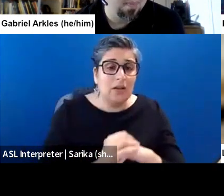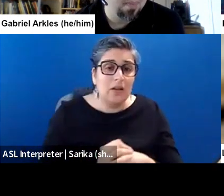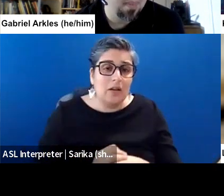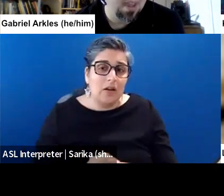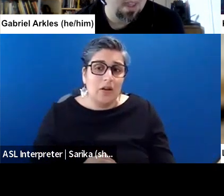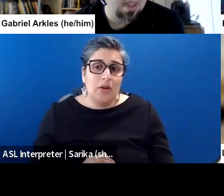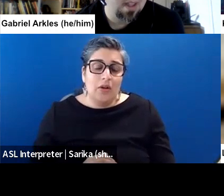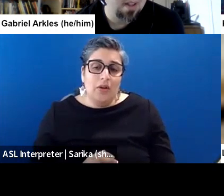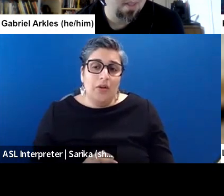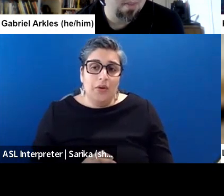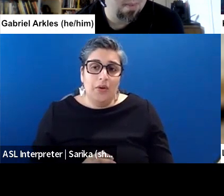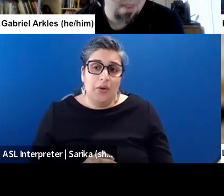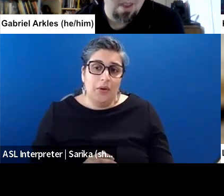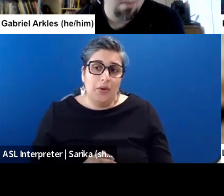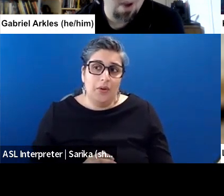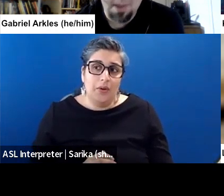the